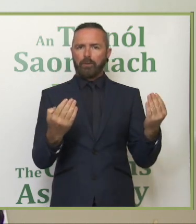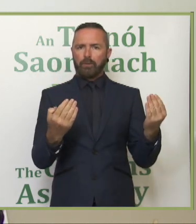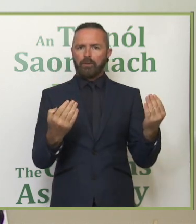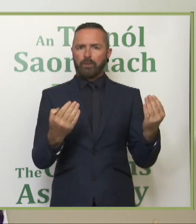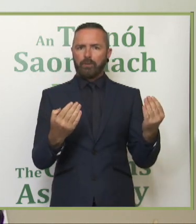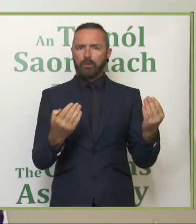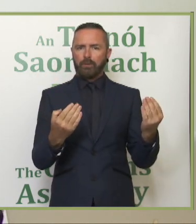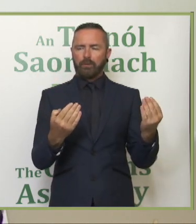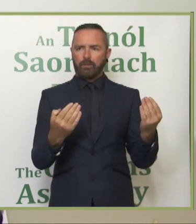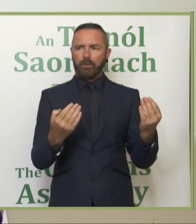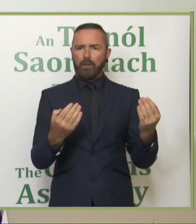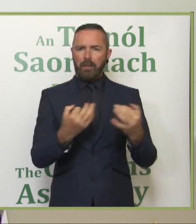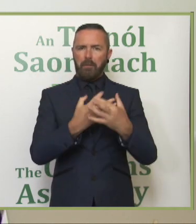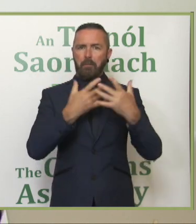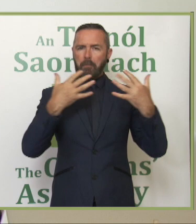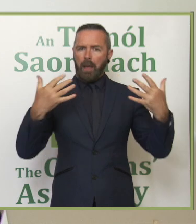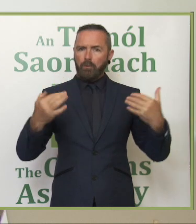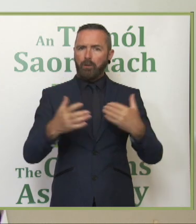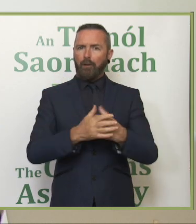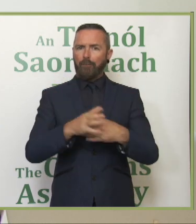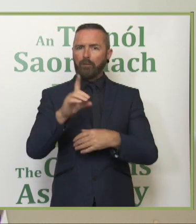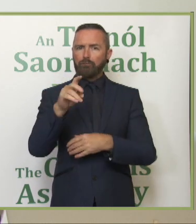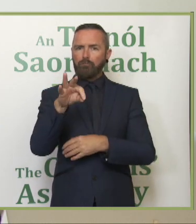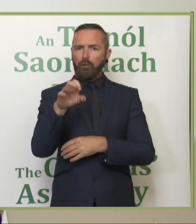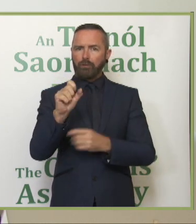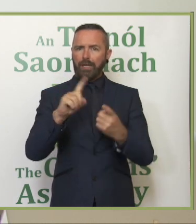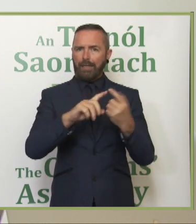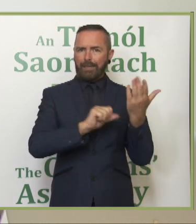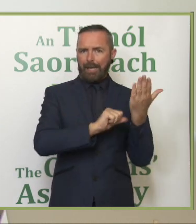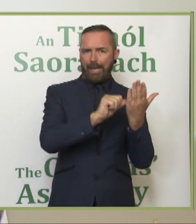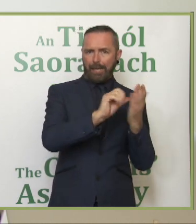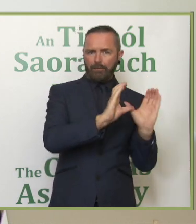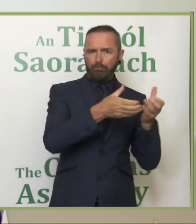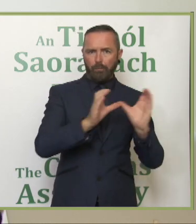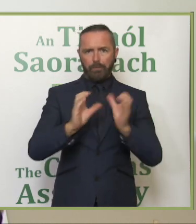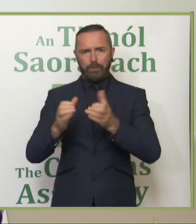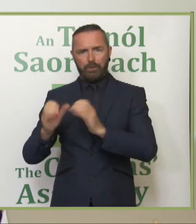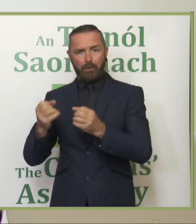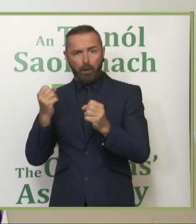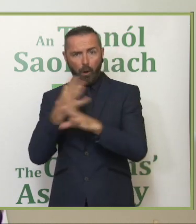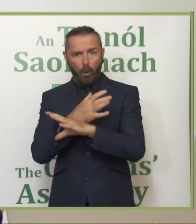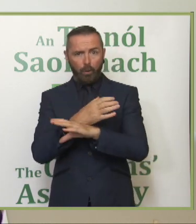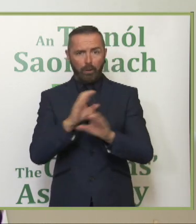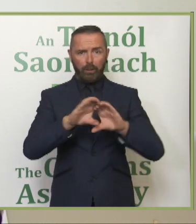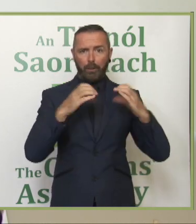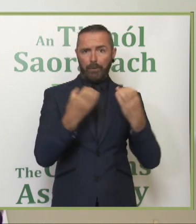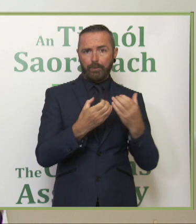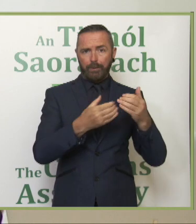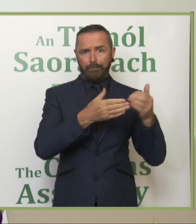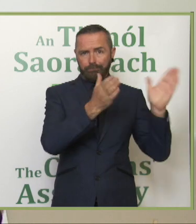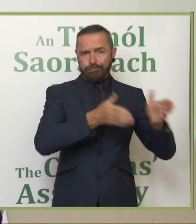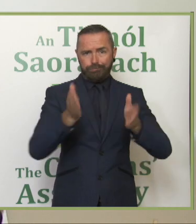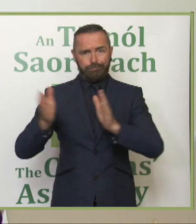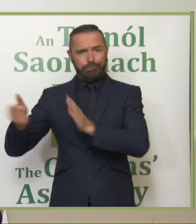pervasiveness of drugs and people who will take drugs across ages and across all communities. But equally, while